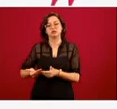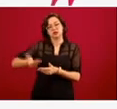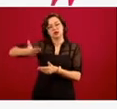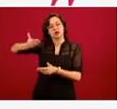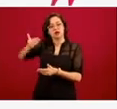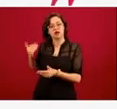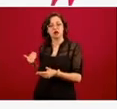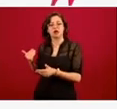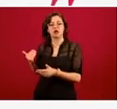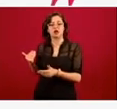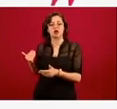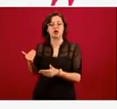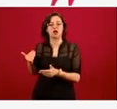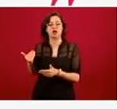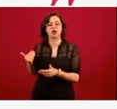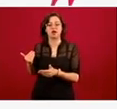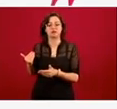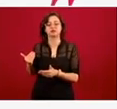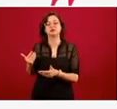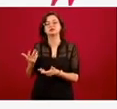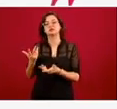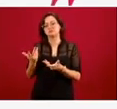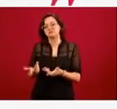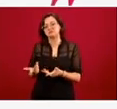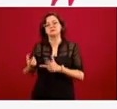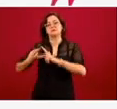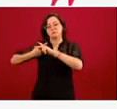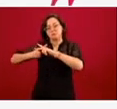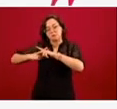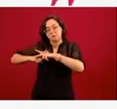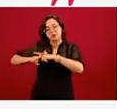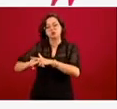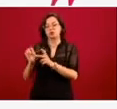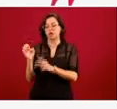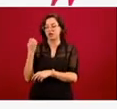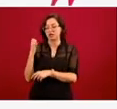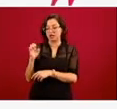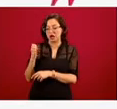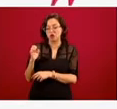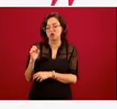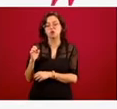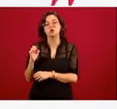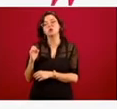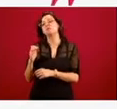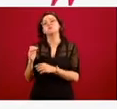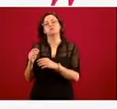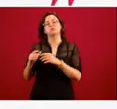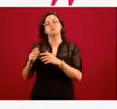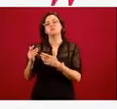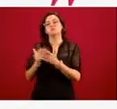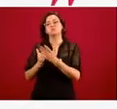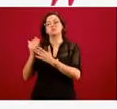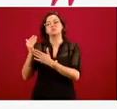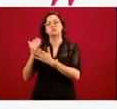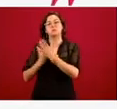20% more at home on average that we were on the first days of January.